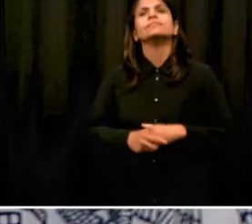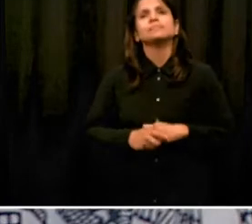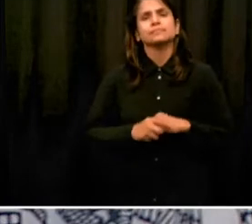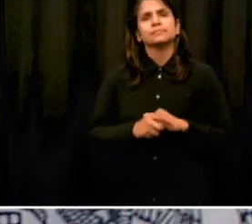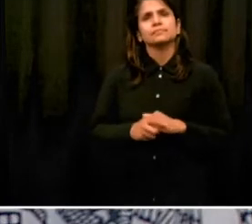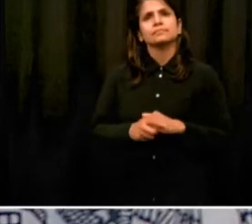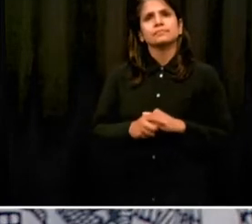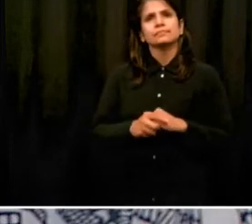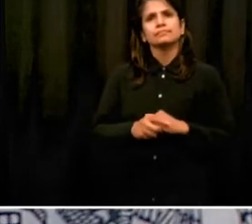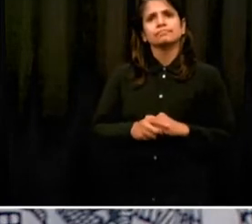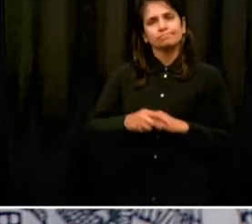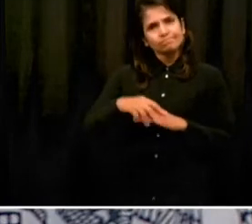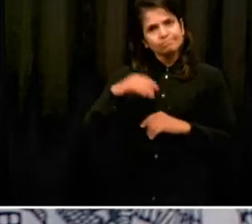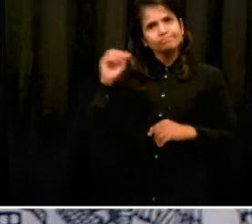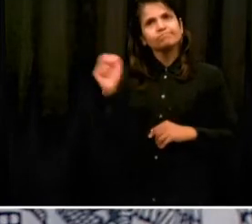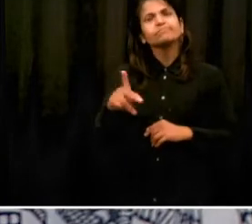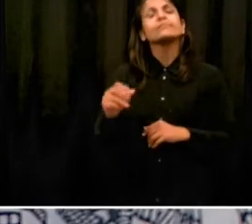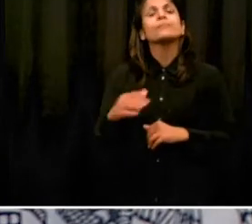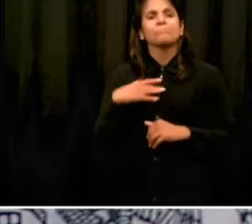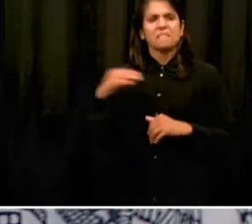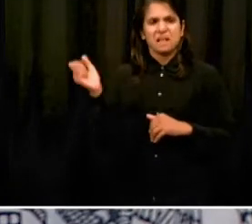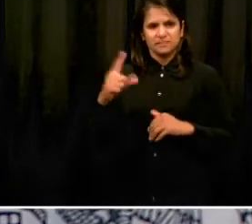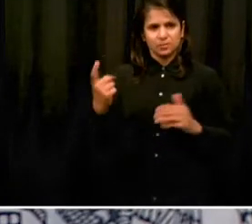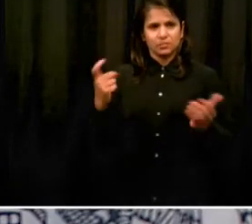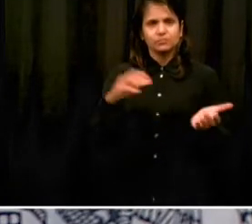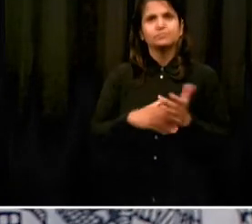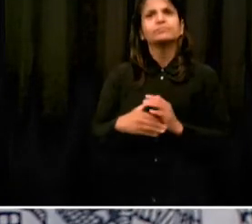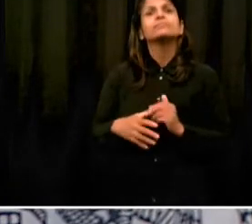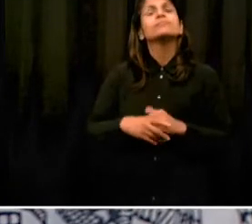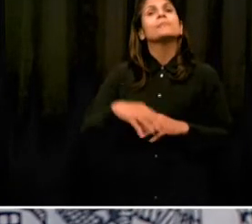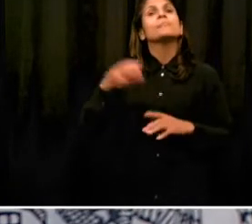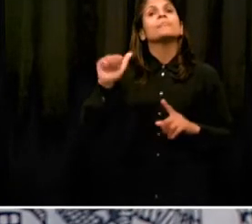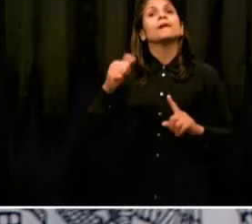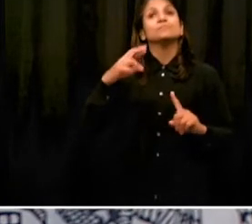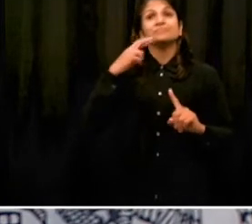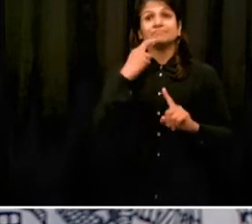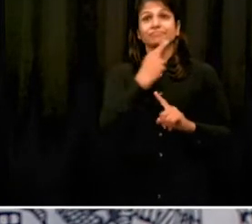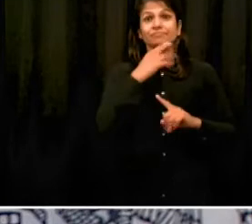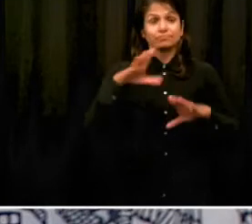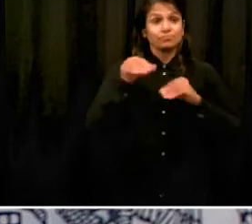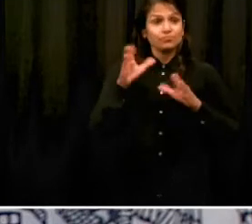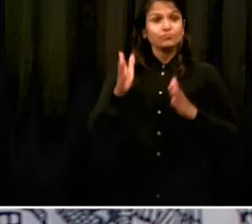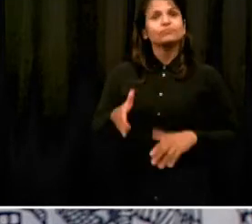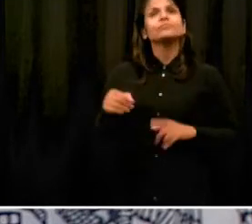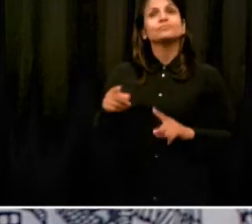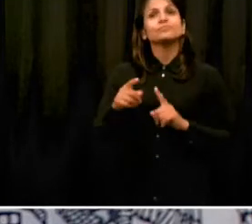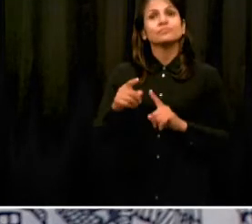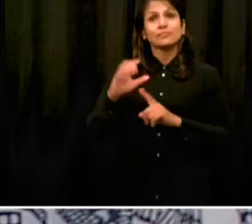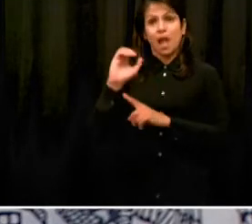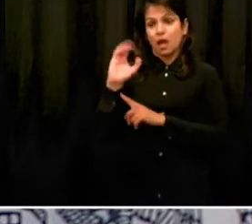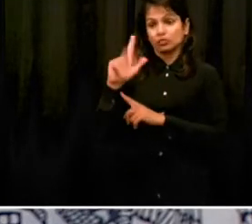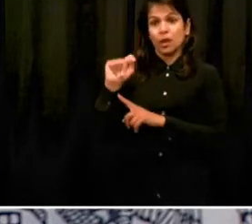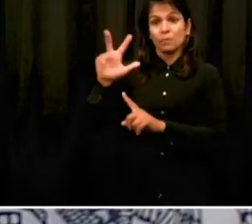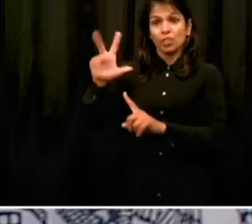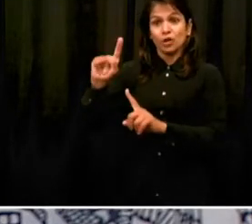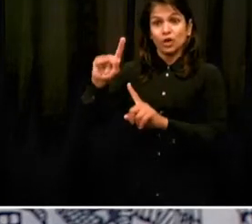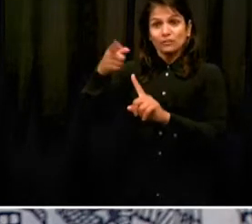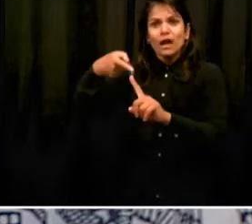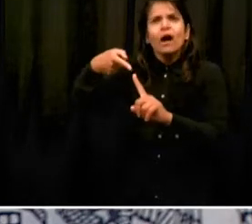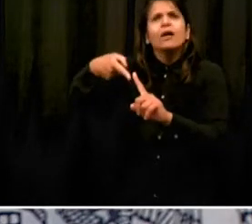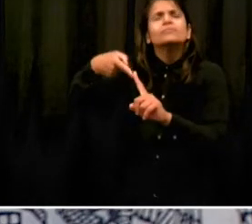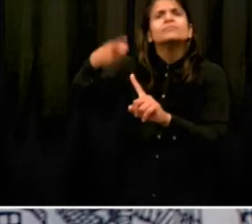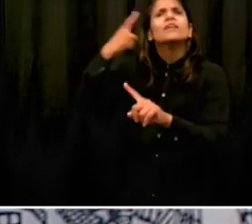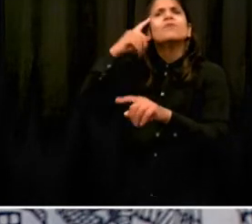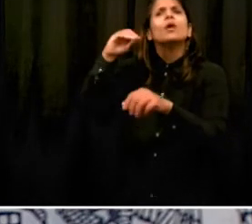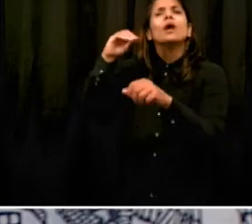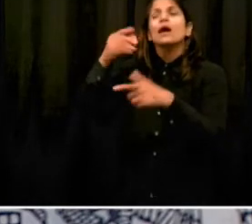who say that if indoor dining is not restored after the October 31st deadline of the outdoor dining, that 99% of the restaurants